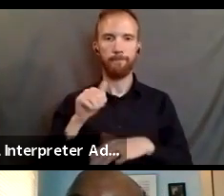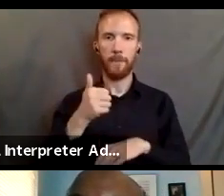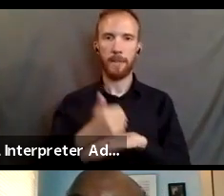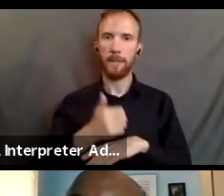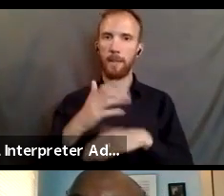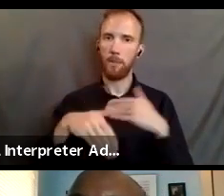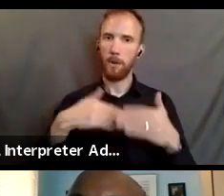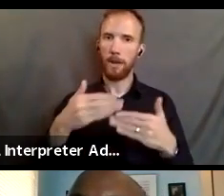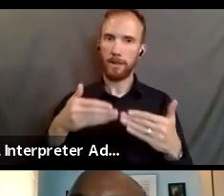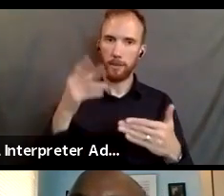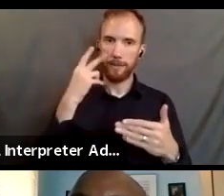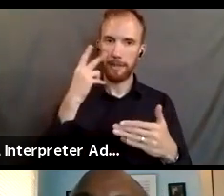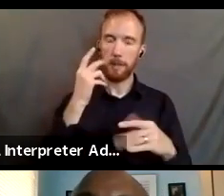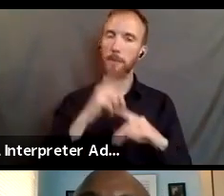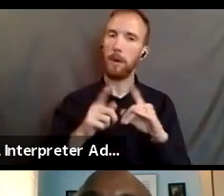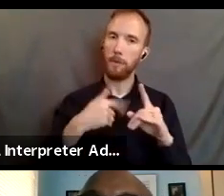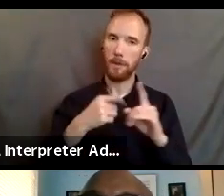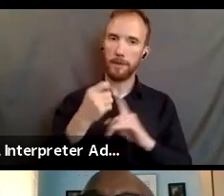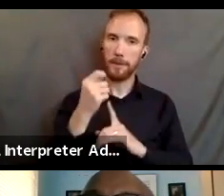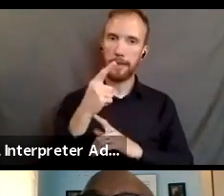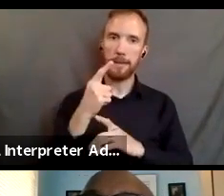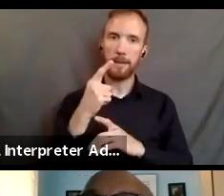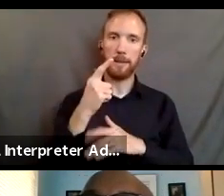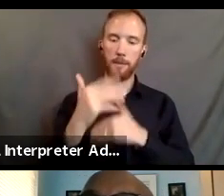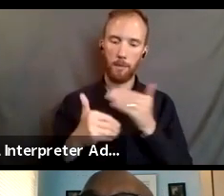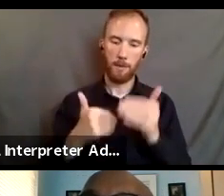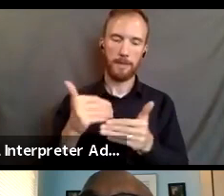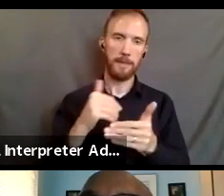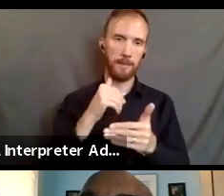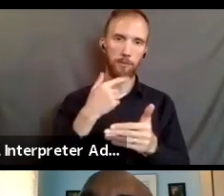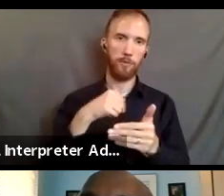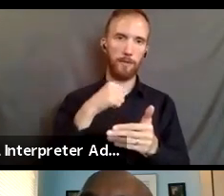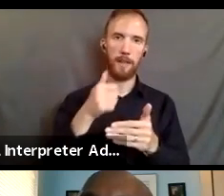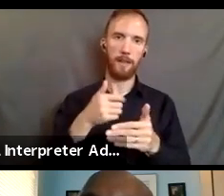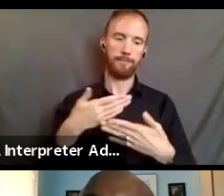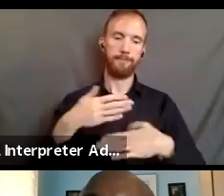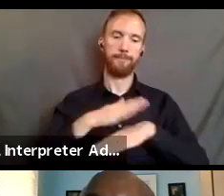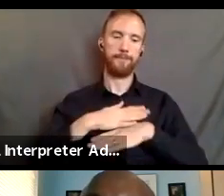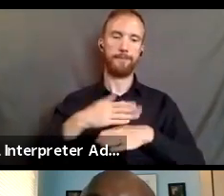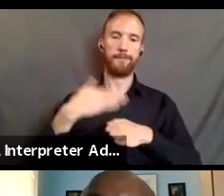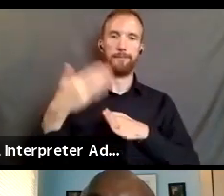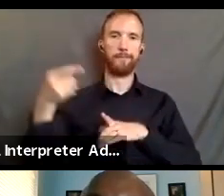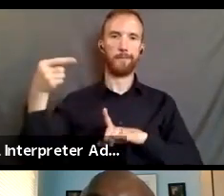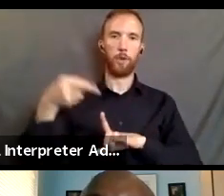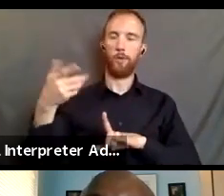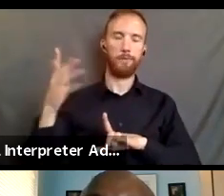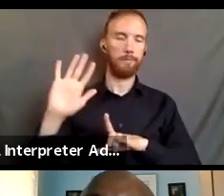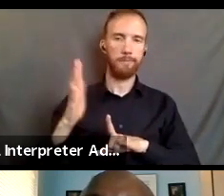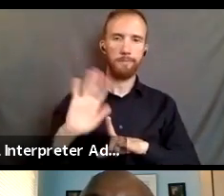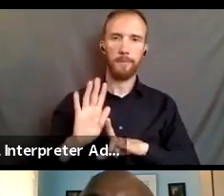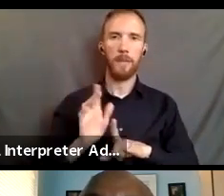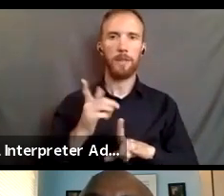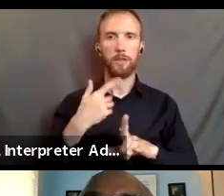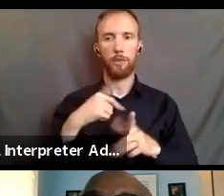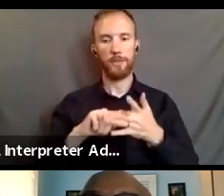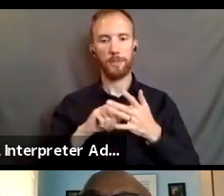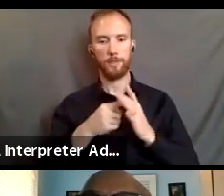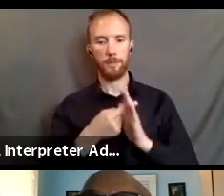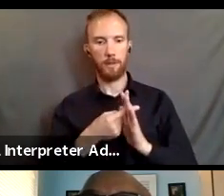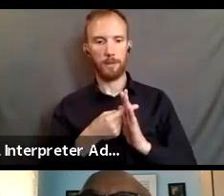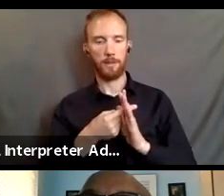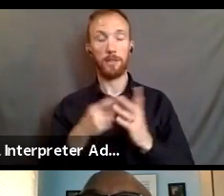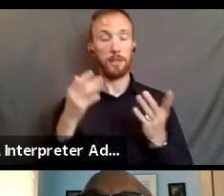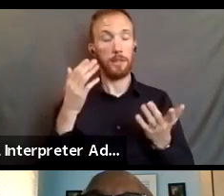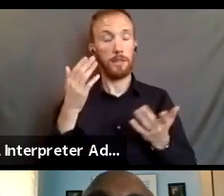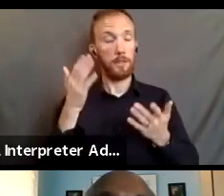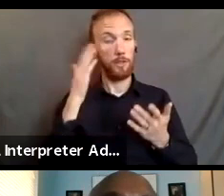progress it's not an end goal and certainly you know the focus on engagement and uh you know even starting the engagement process earlier is